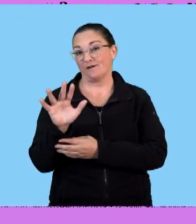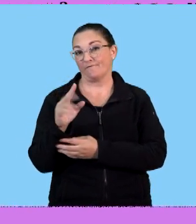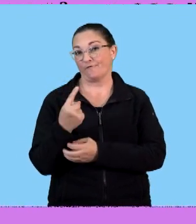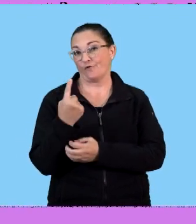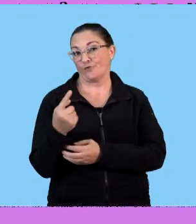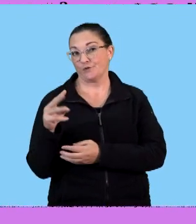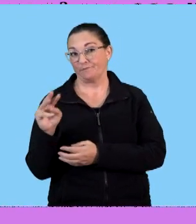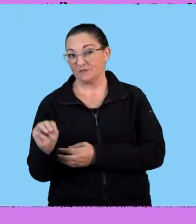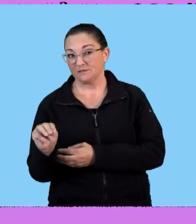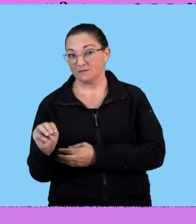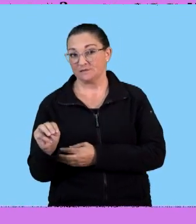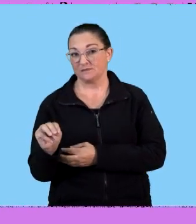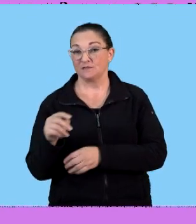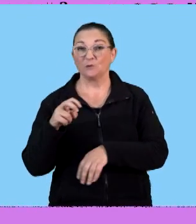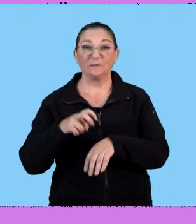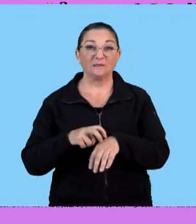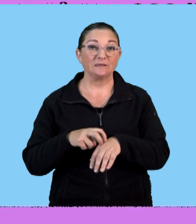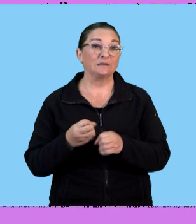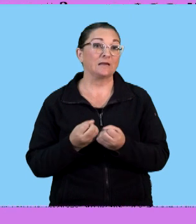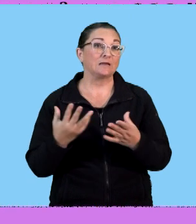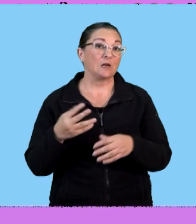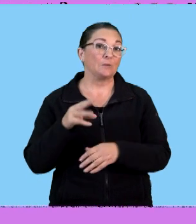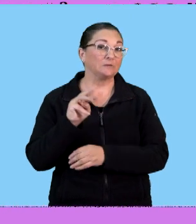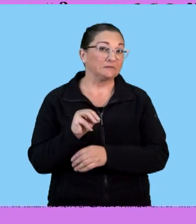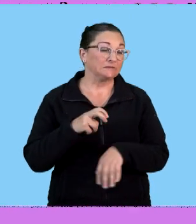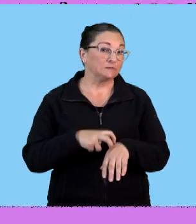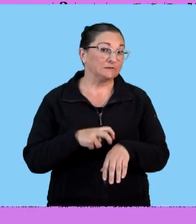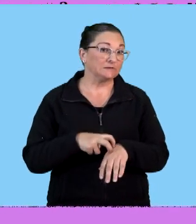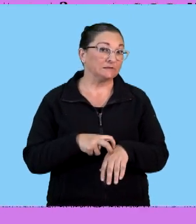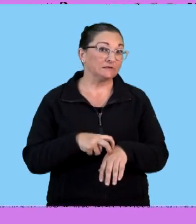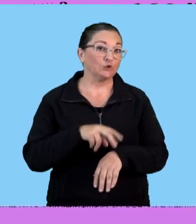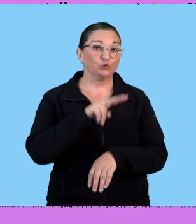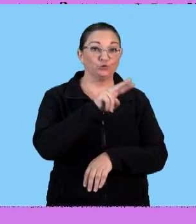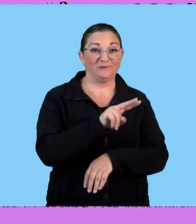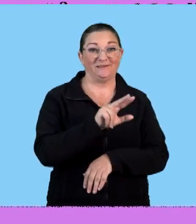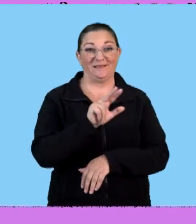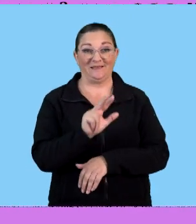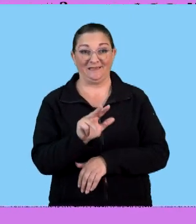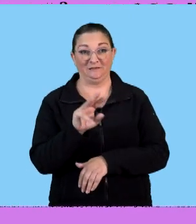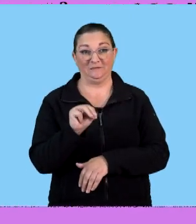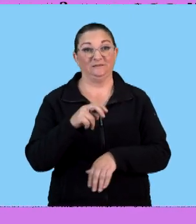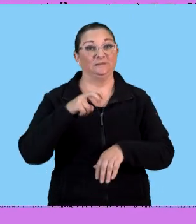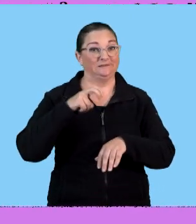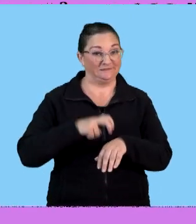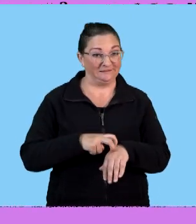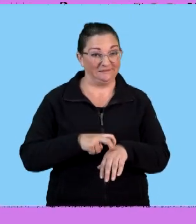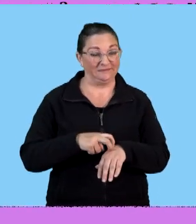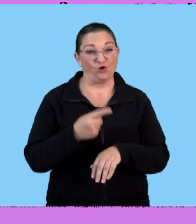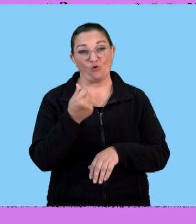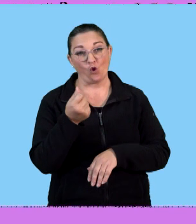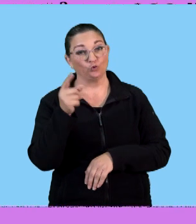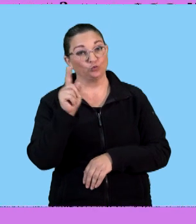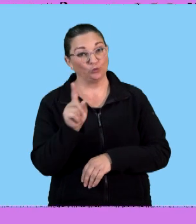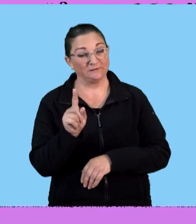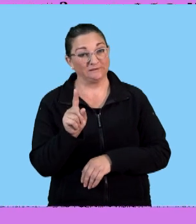per meter. We agree that we will need how many meters of fencing? 28 meters, right? So what